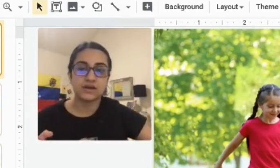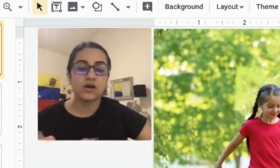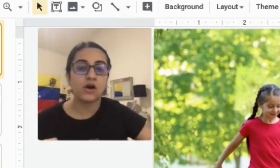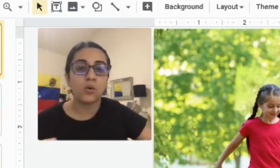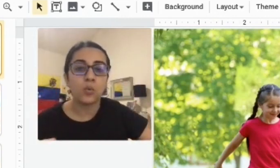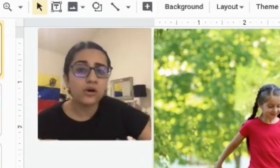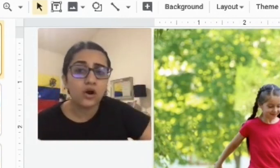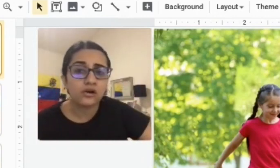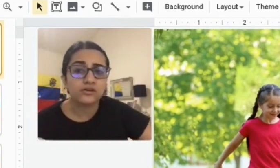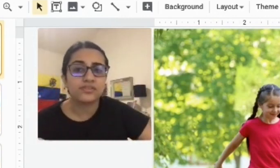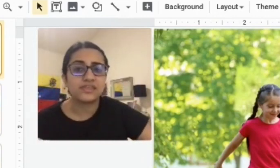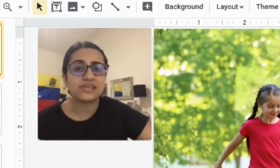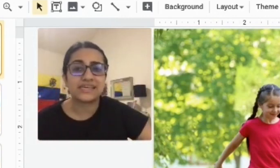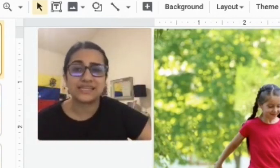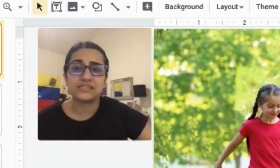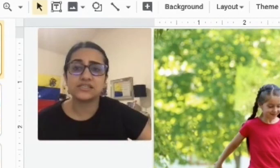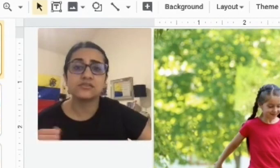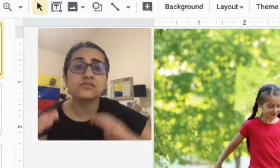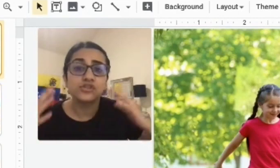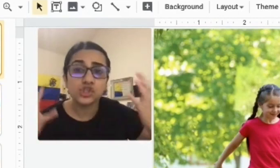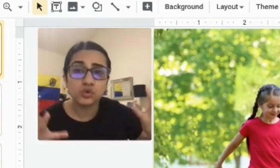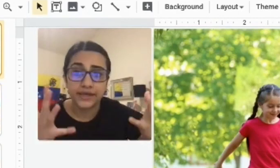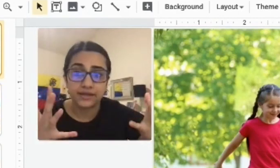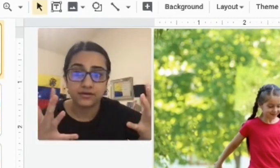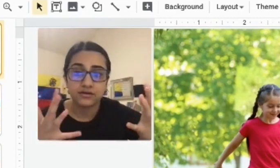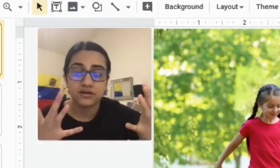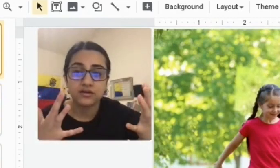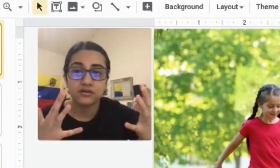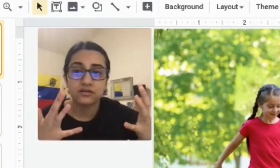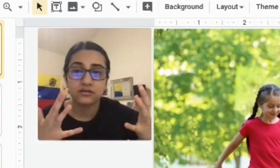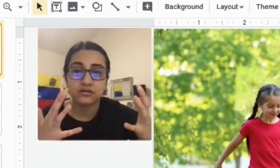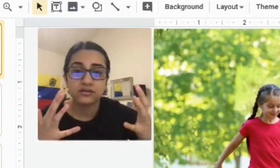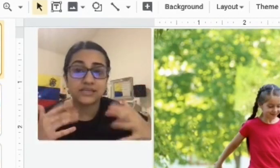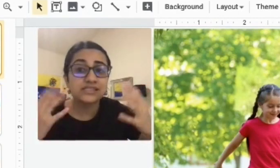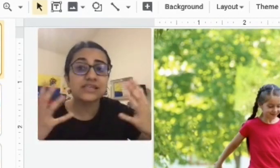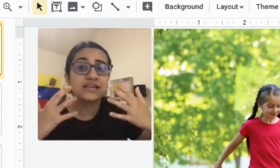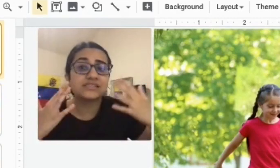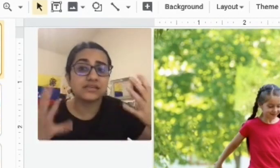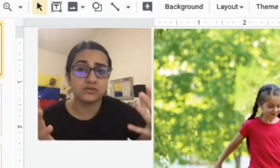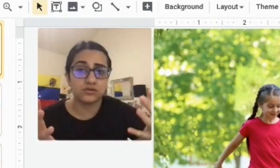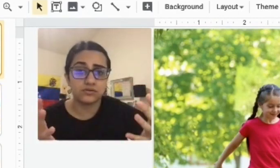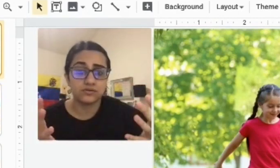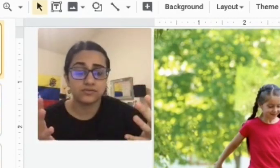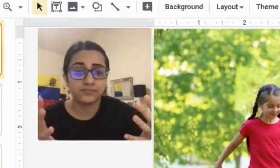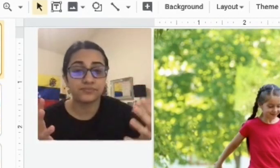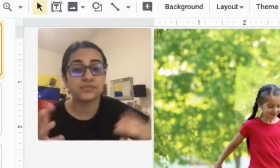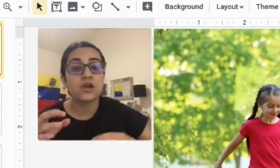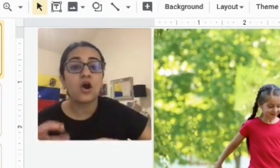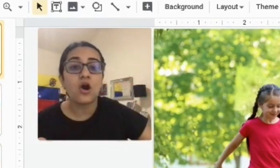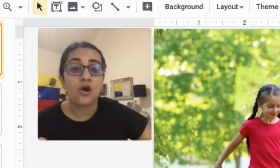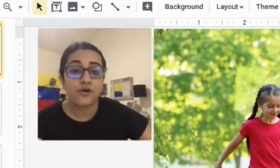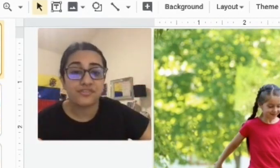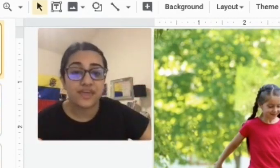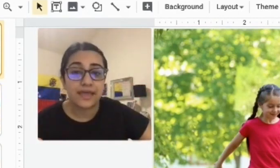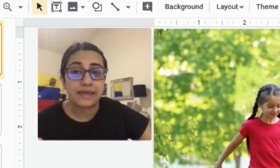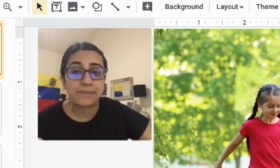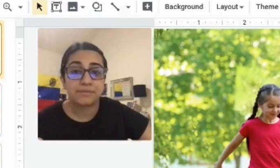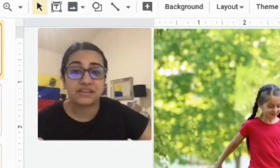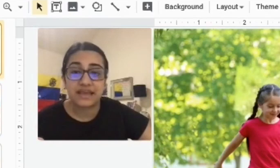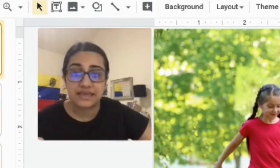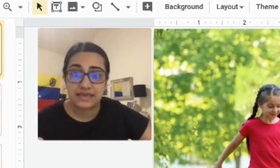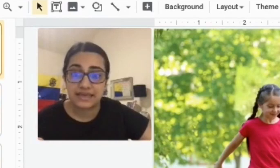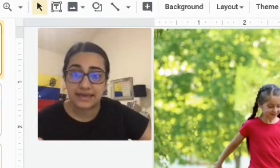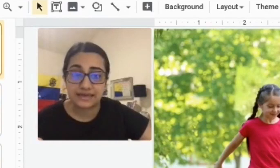jóvenes. What are the kids doing? ¿Qué están haciendo? Are